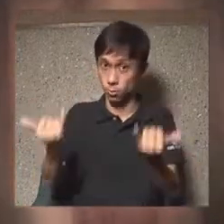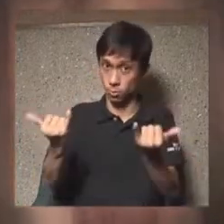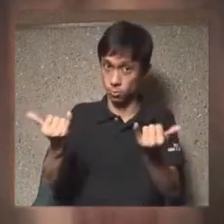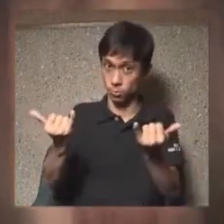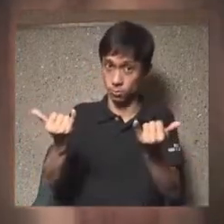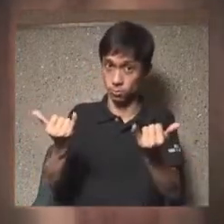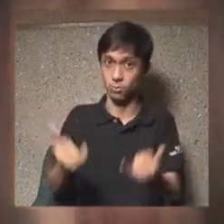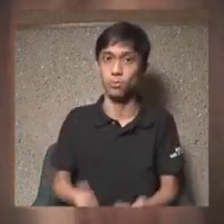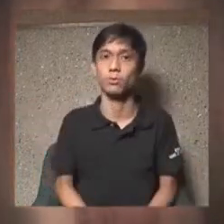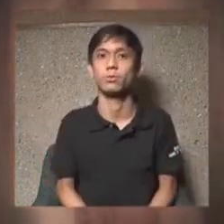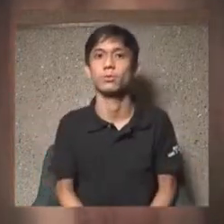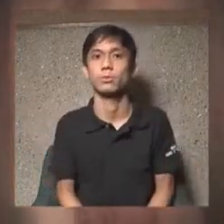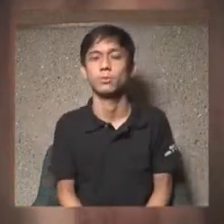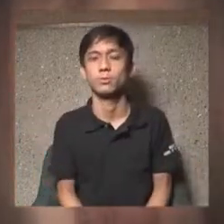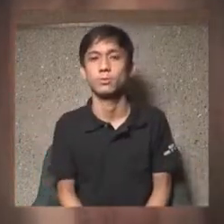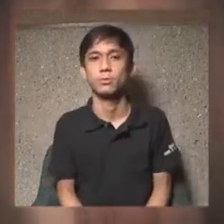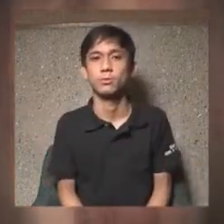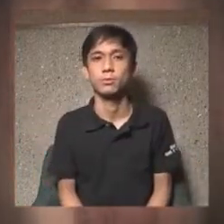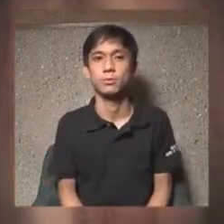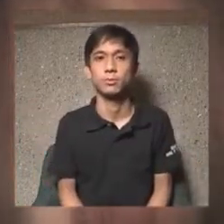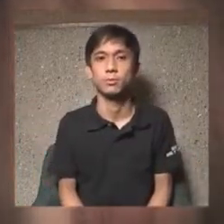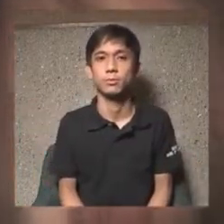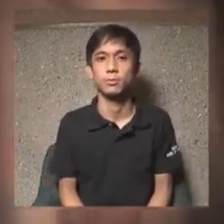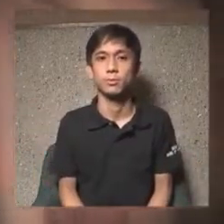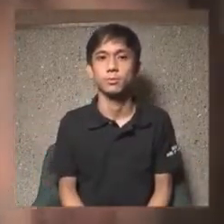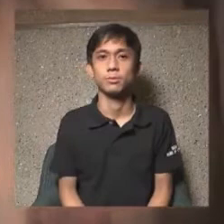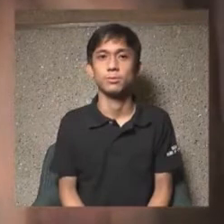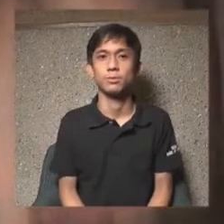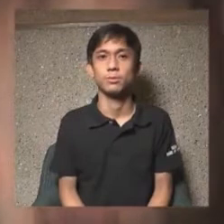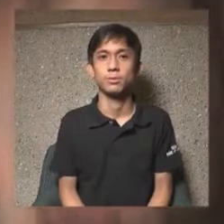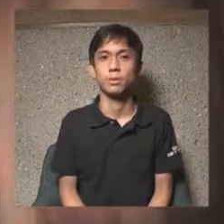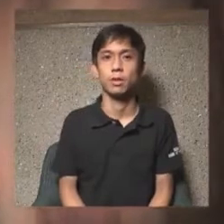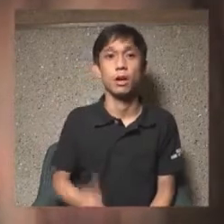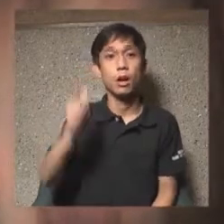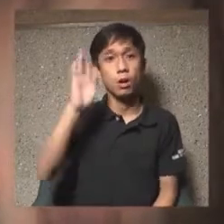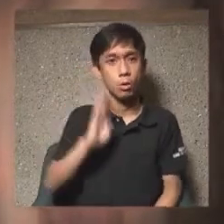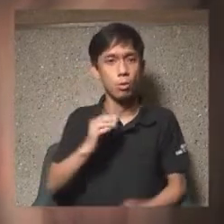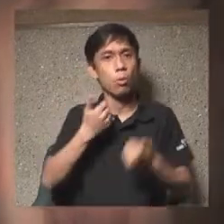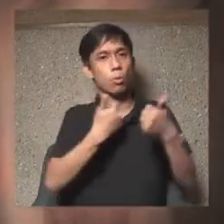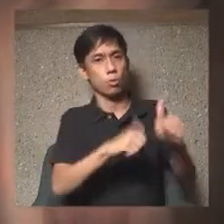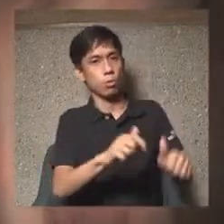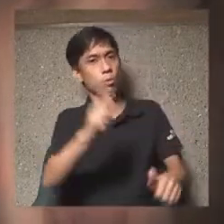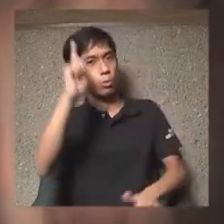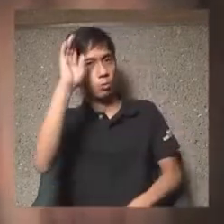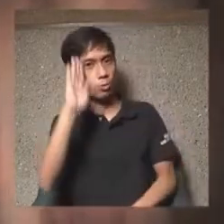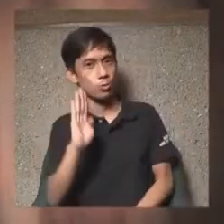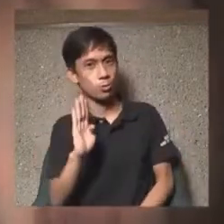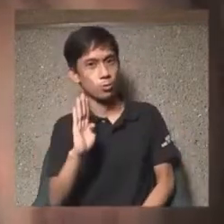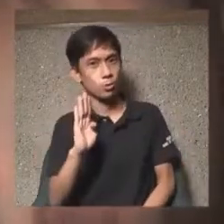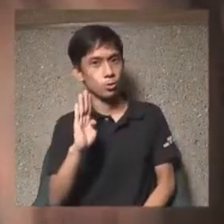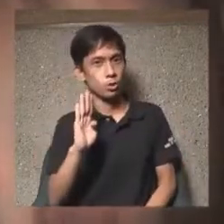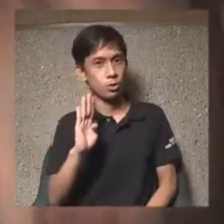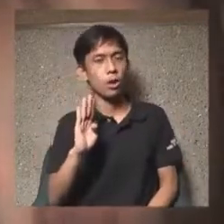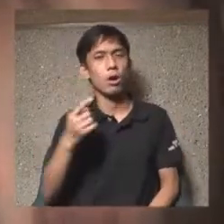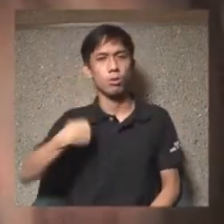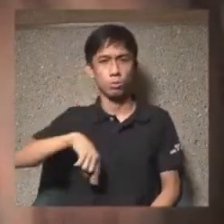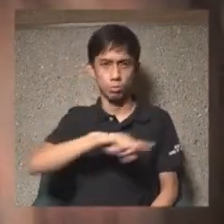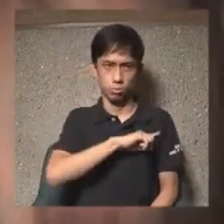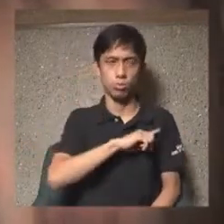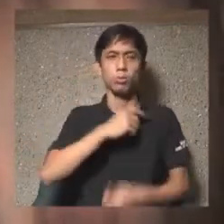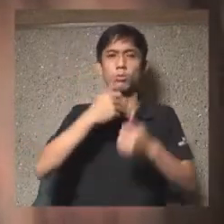just follow, we will win. But we're losing because we're fighting.